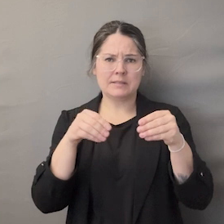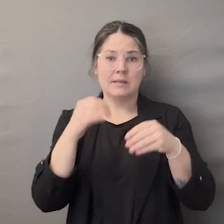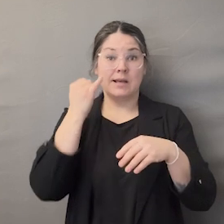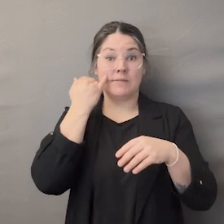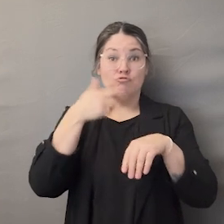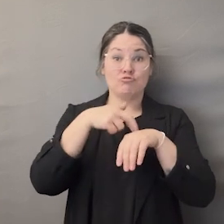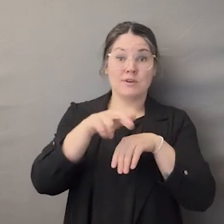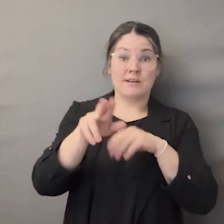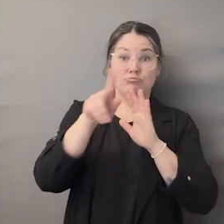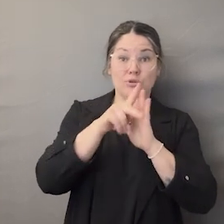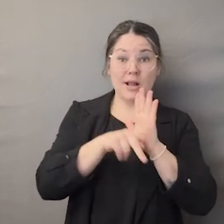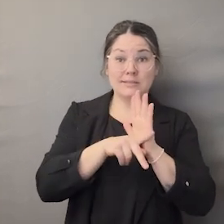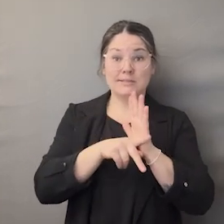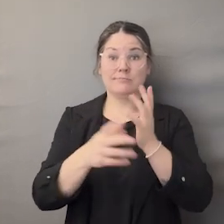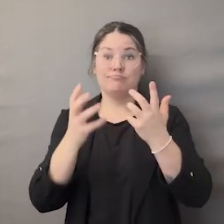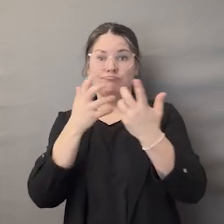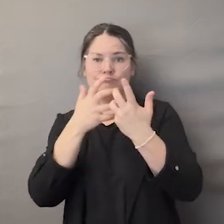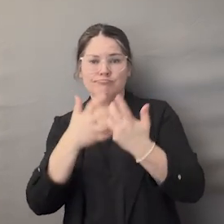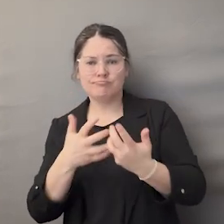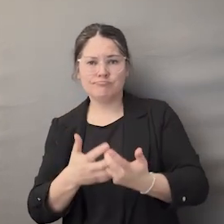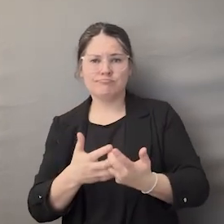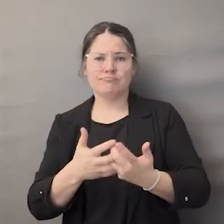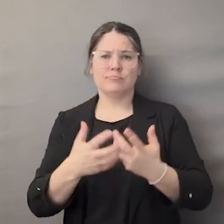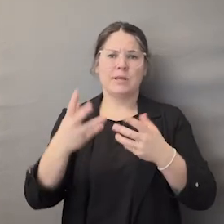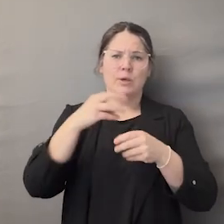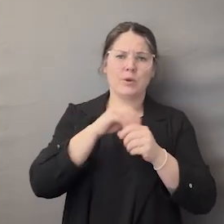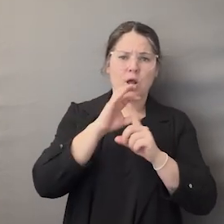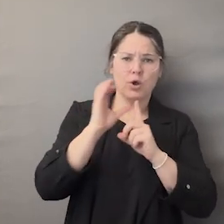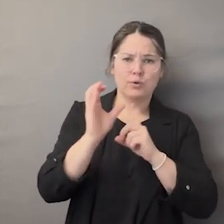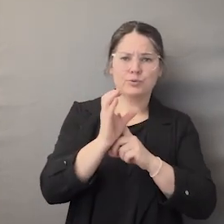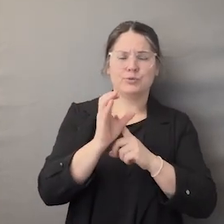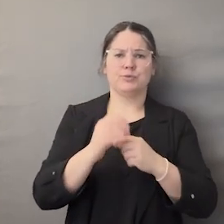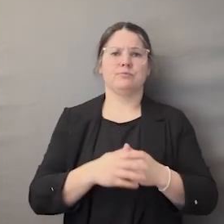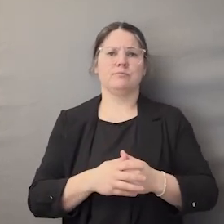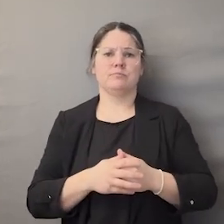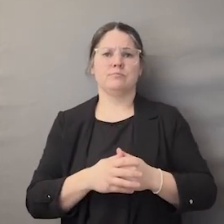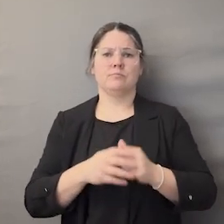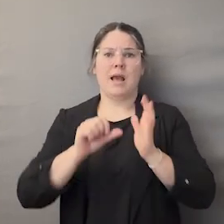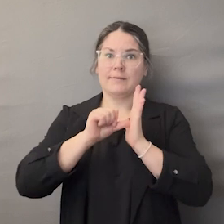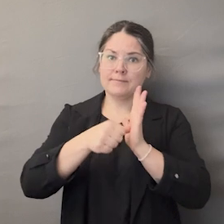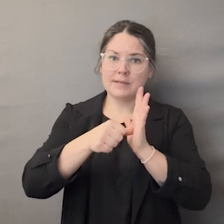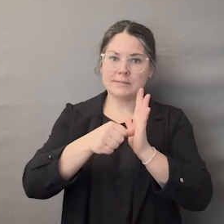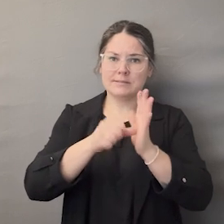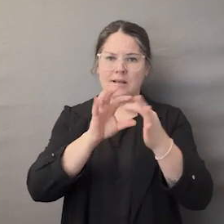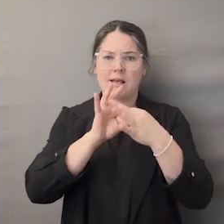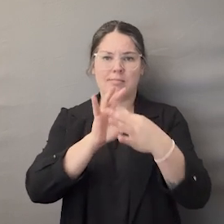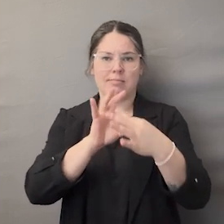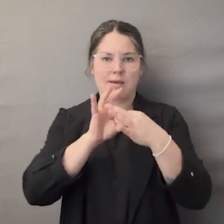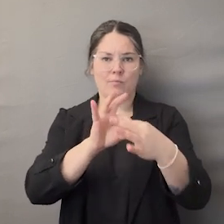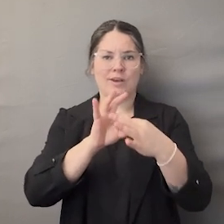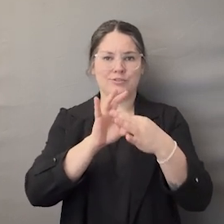policies, accommodations, and inclusive culture. Emphasize the collaborative approach to find